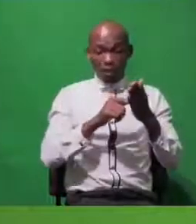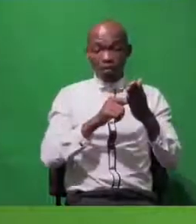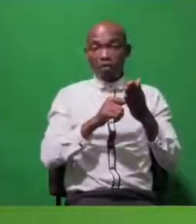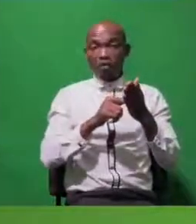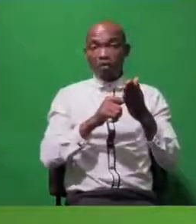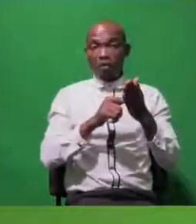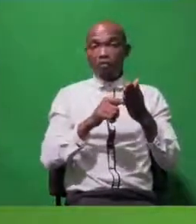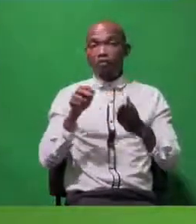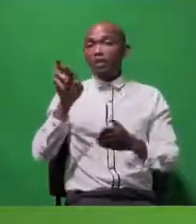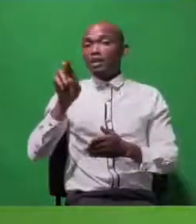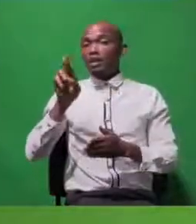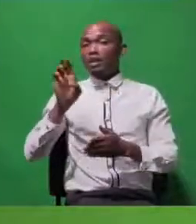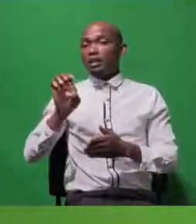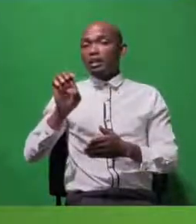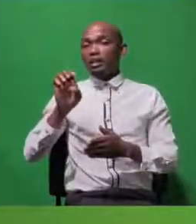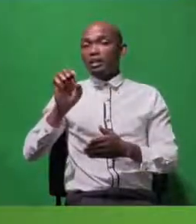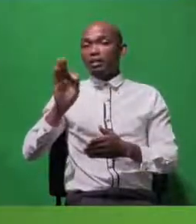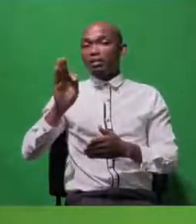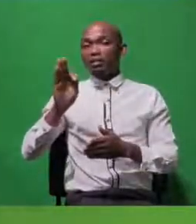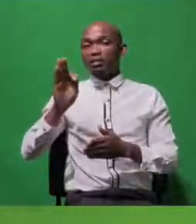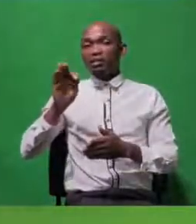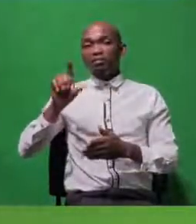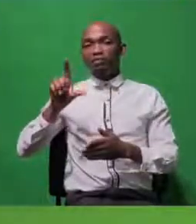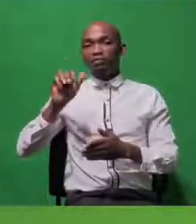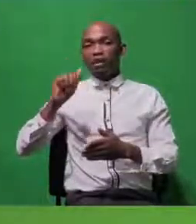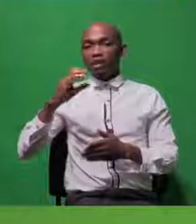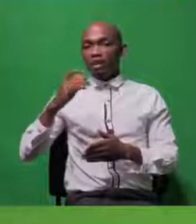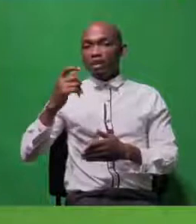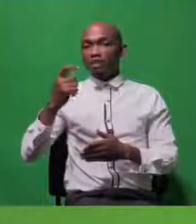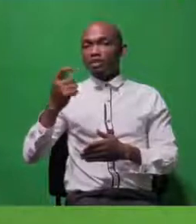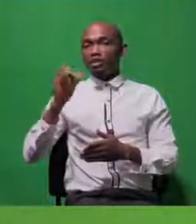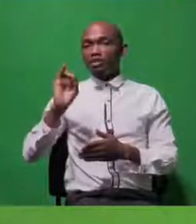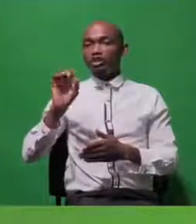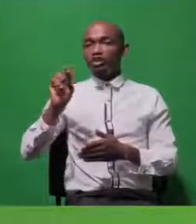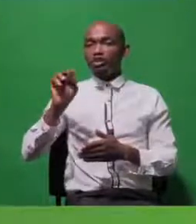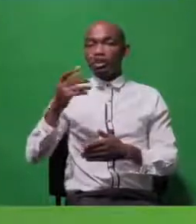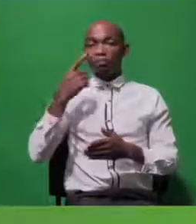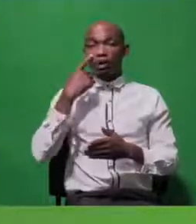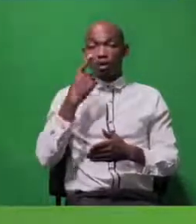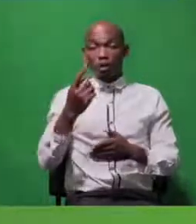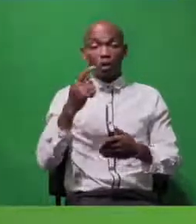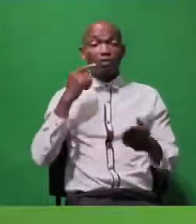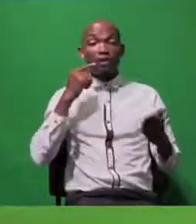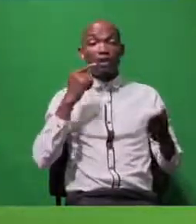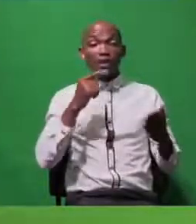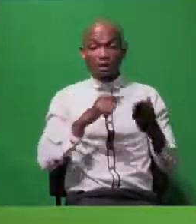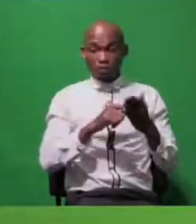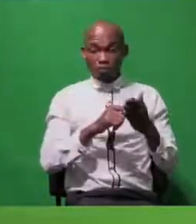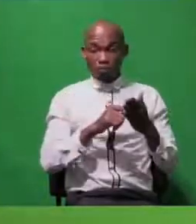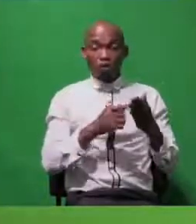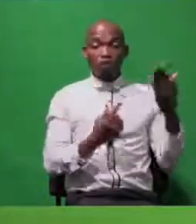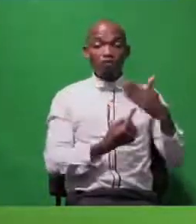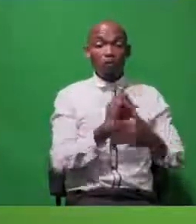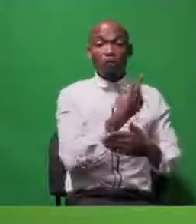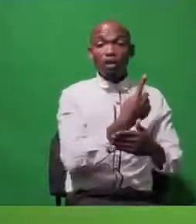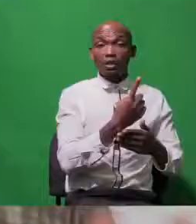reflection? What is a reflection? By considering the previous examples and the shifting of the object from one